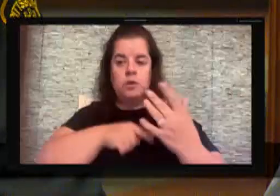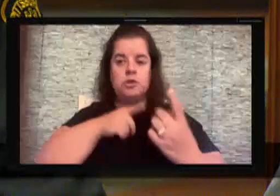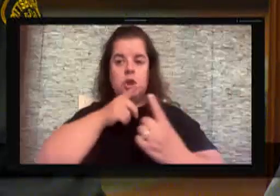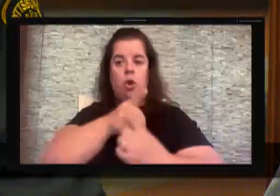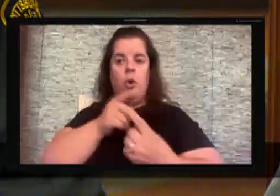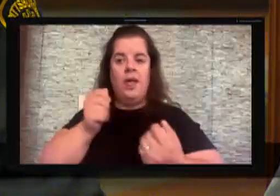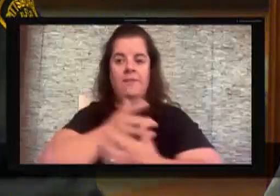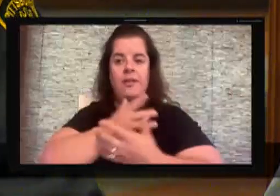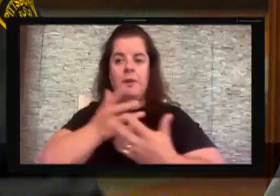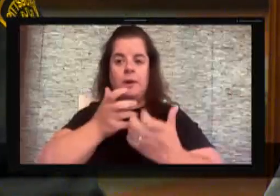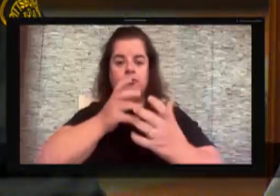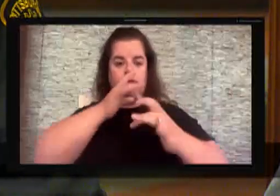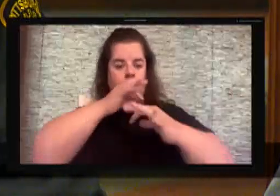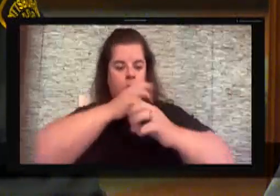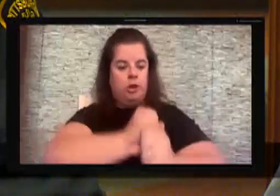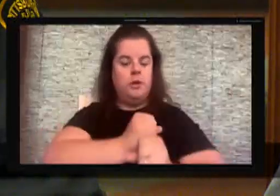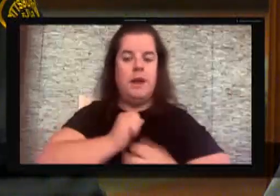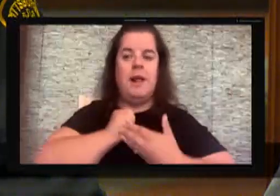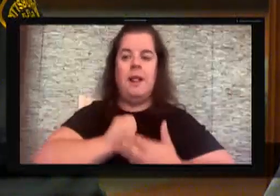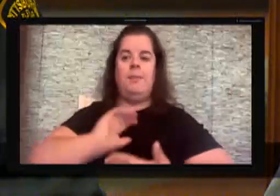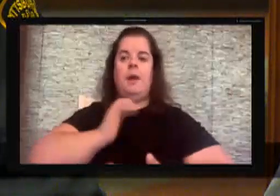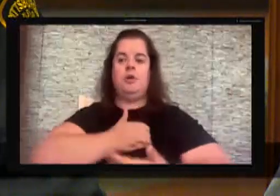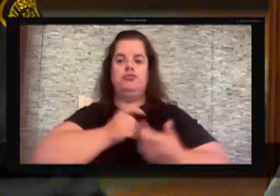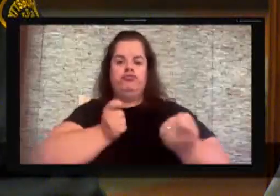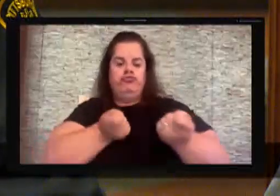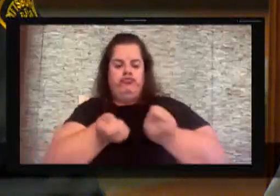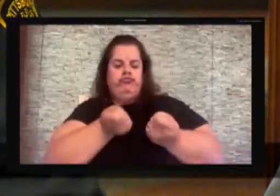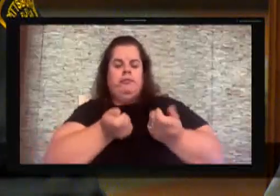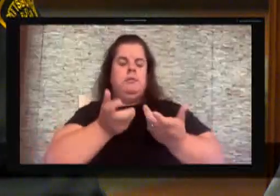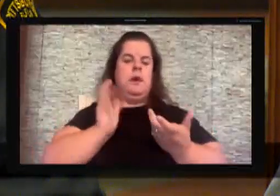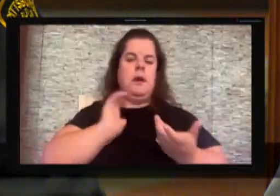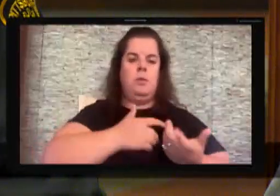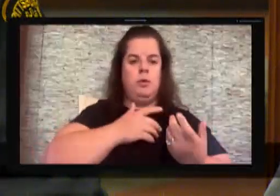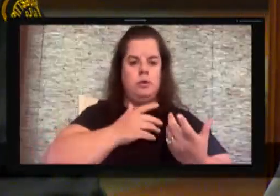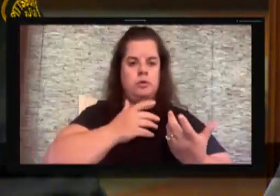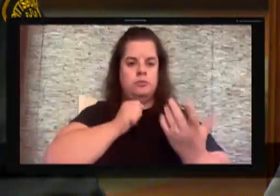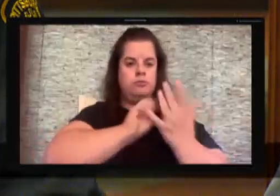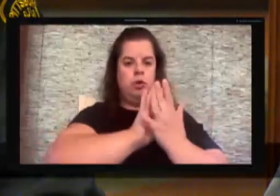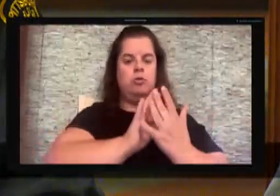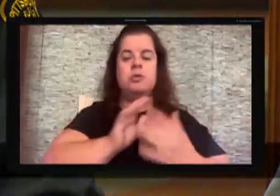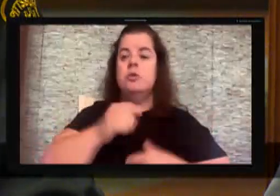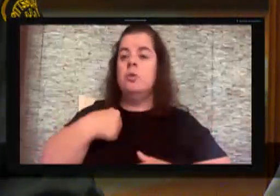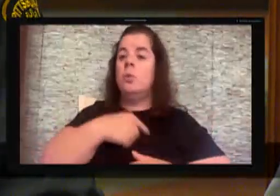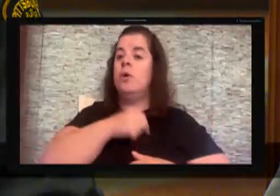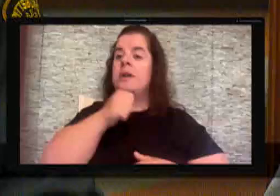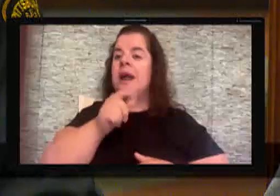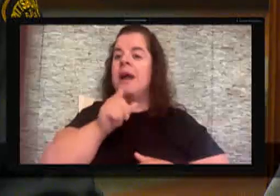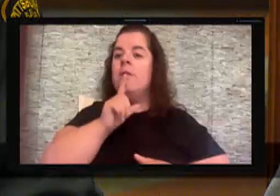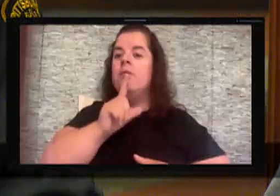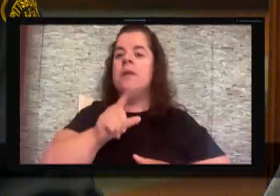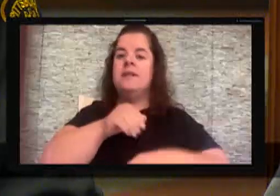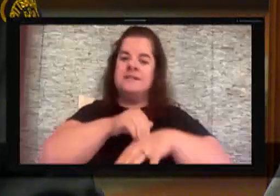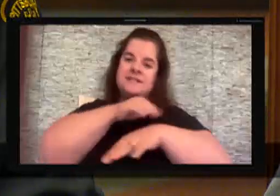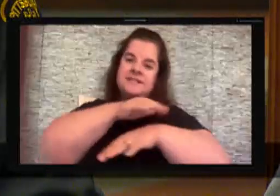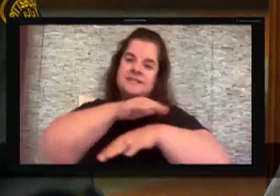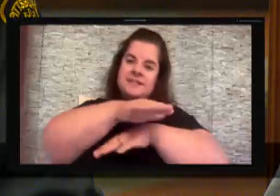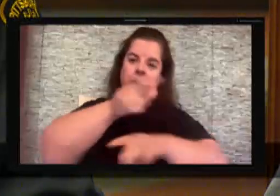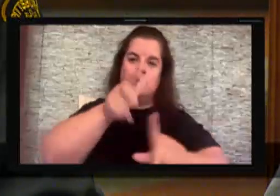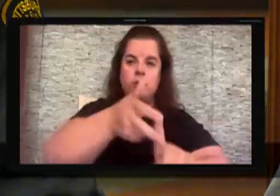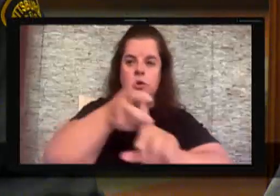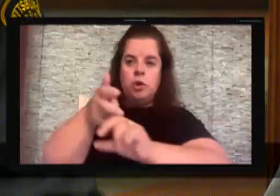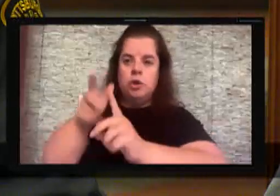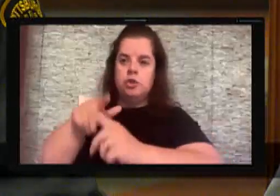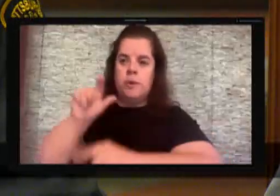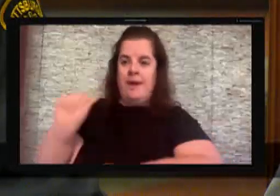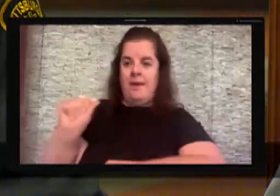attract? And then they will help us tailor that approach. So we're not necessarily, maybe instead of sending the recruiters to event A, we're not